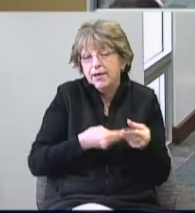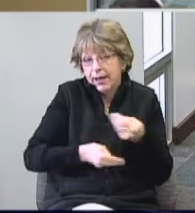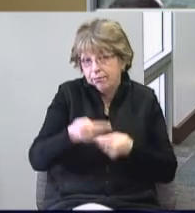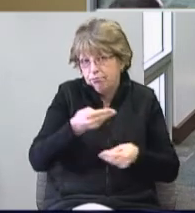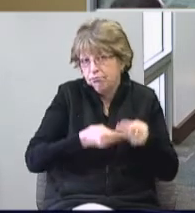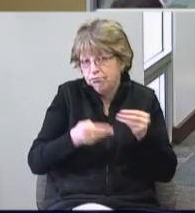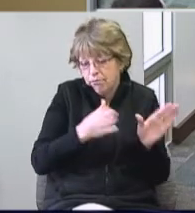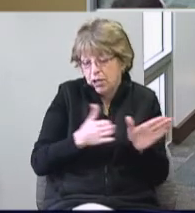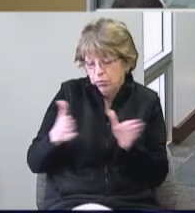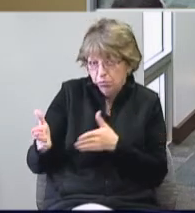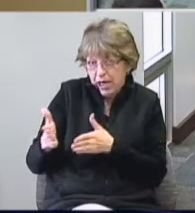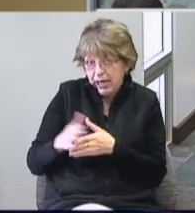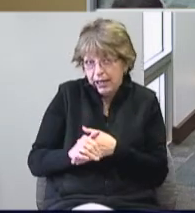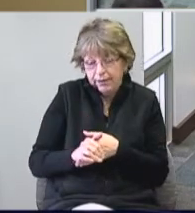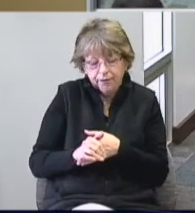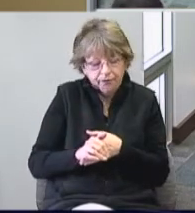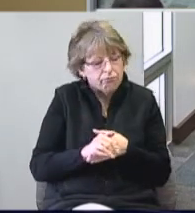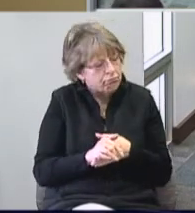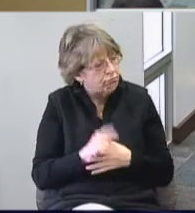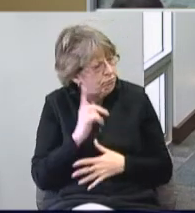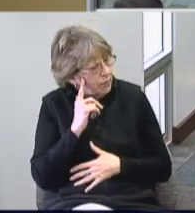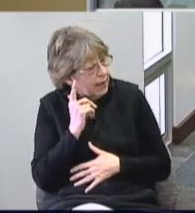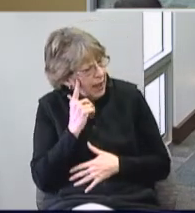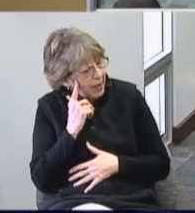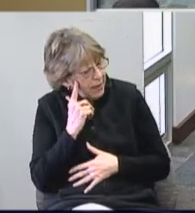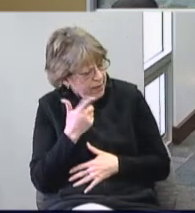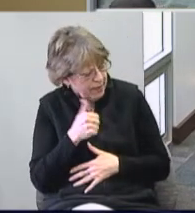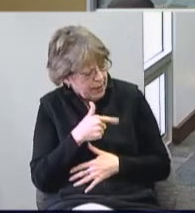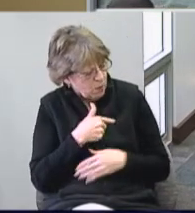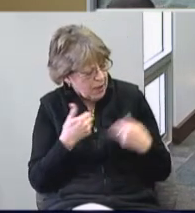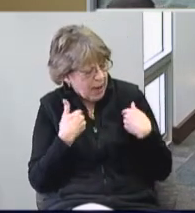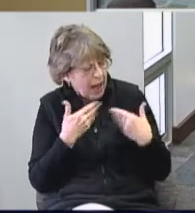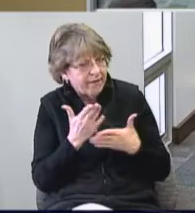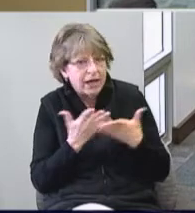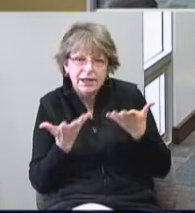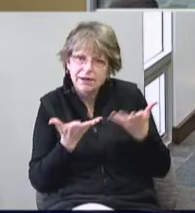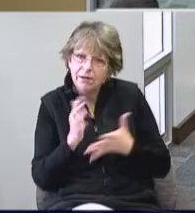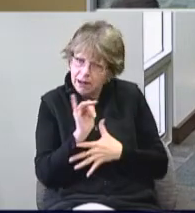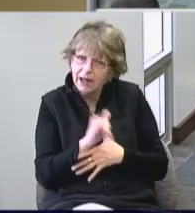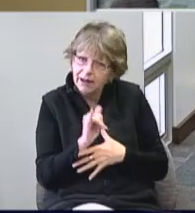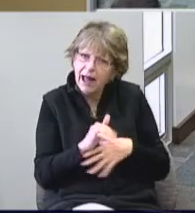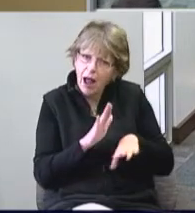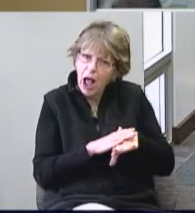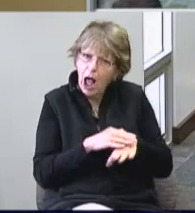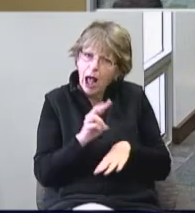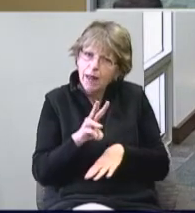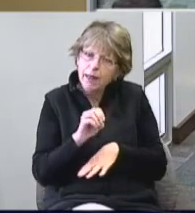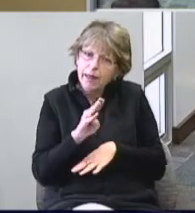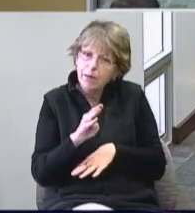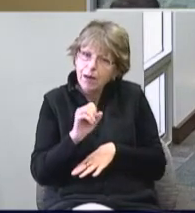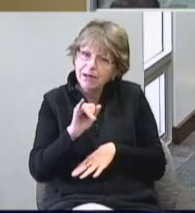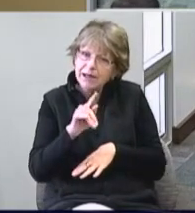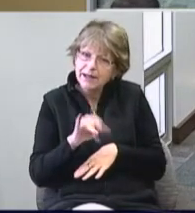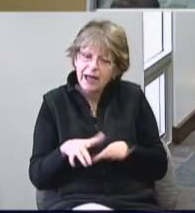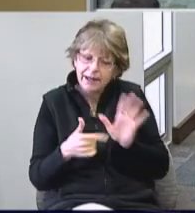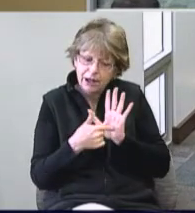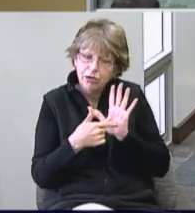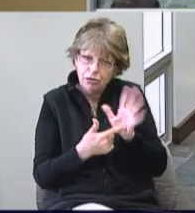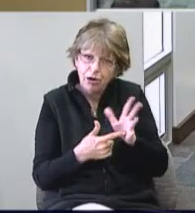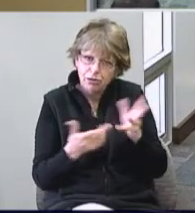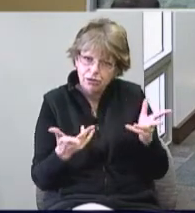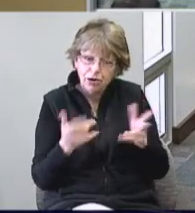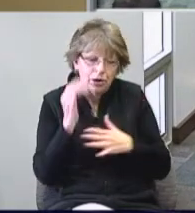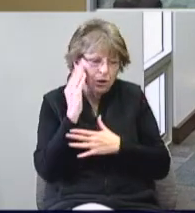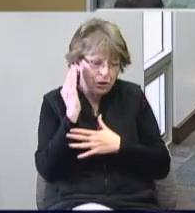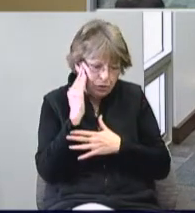figure out something on and probably, maybe we already have on the website that shows, kind of a listing of this size is this much,